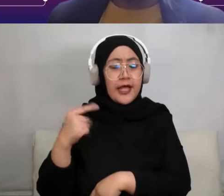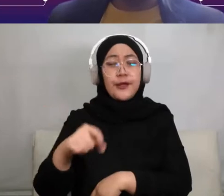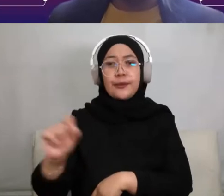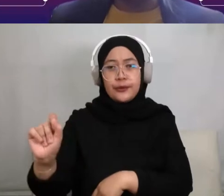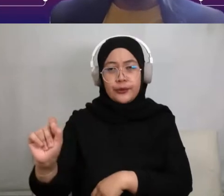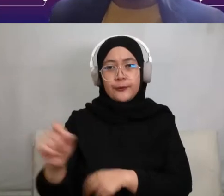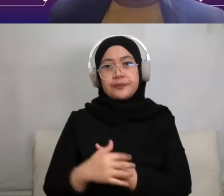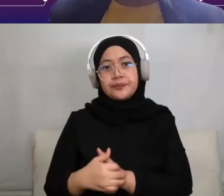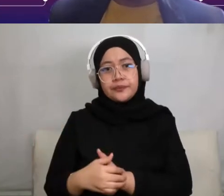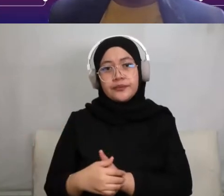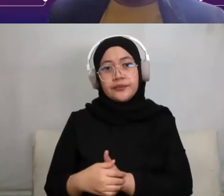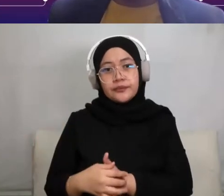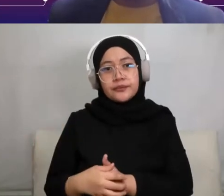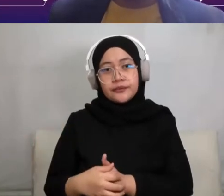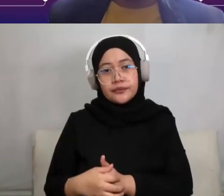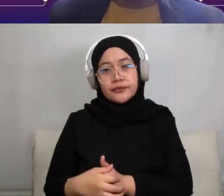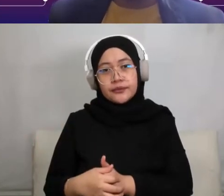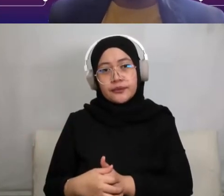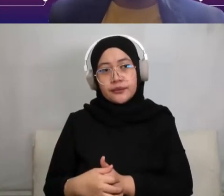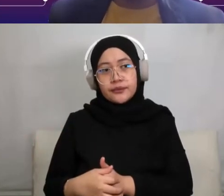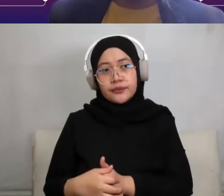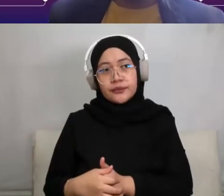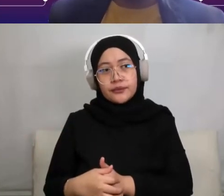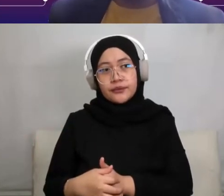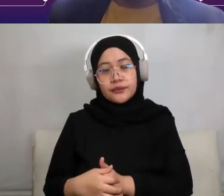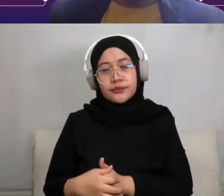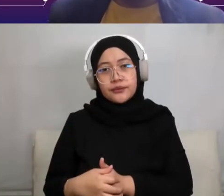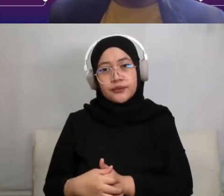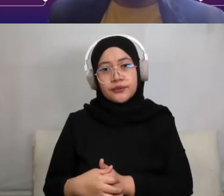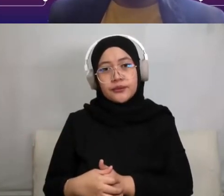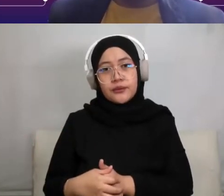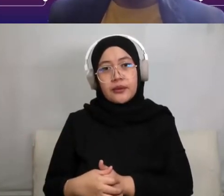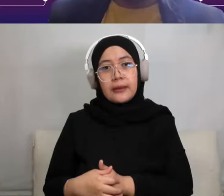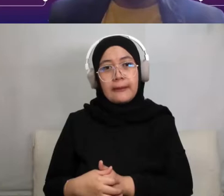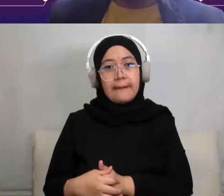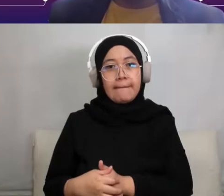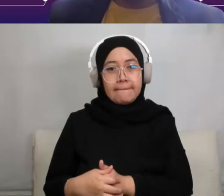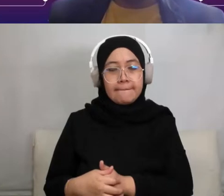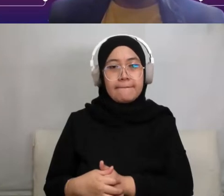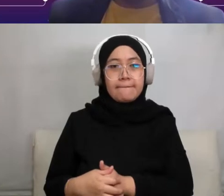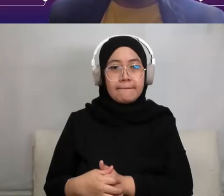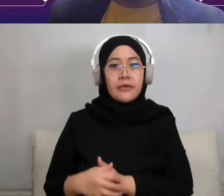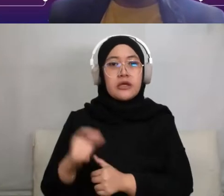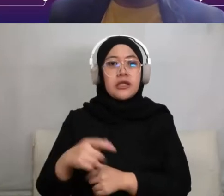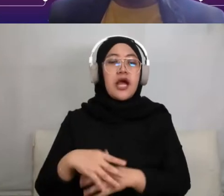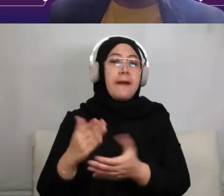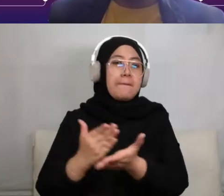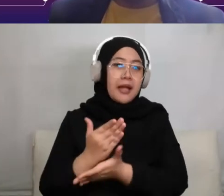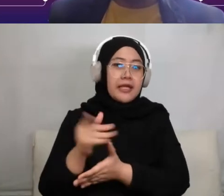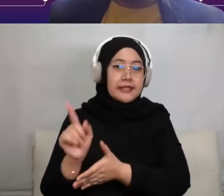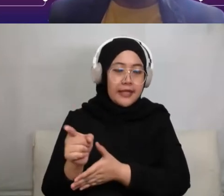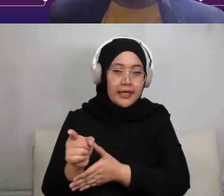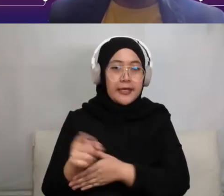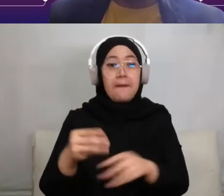like a bigger impact on your operation as well. So yeah, I can understand that. But how about the limitation of the